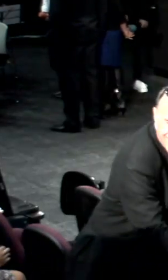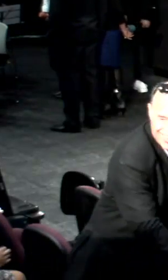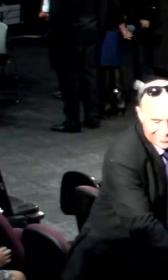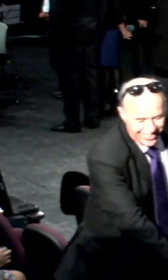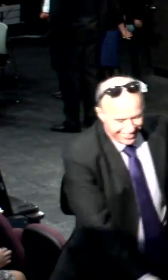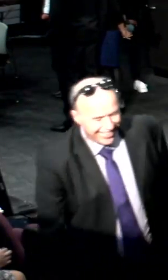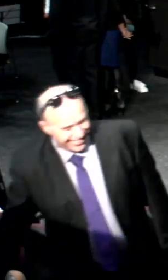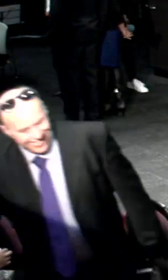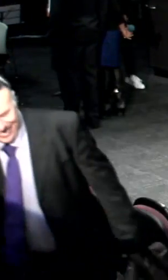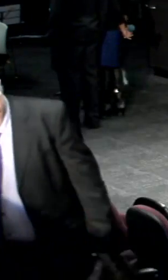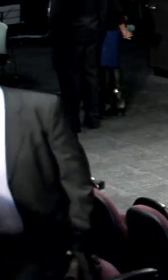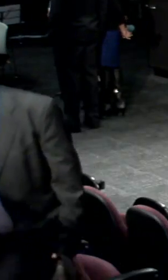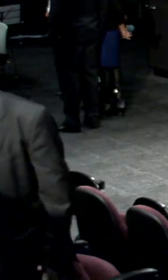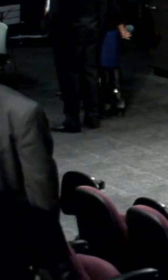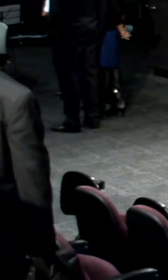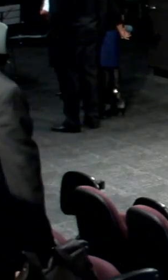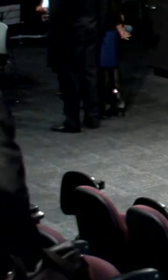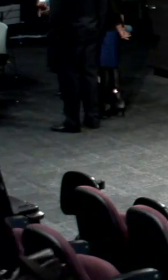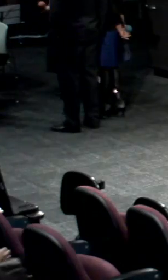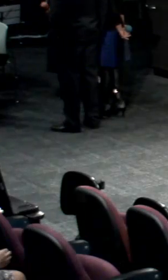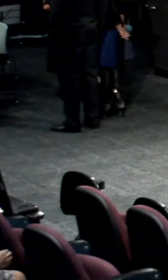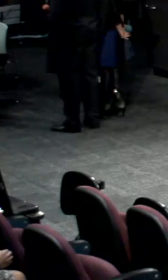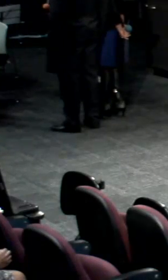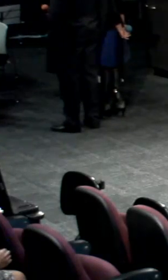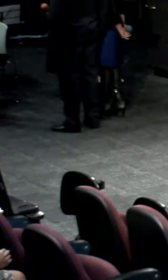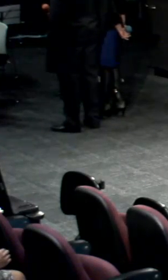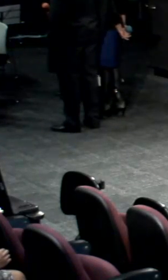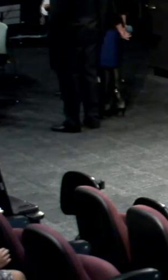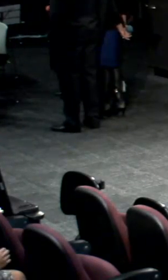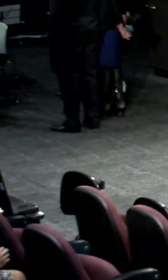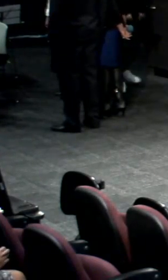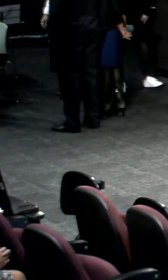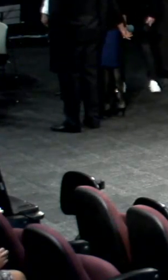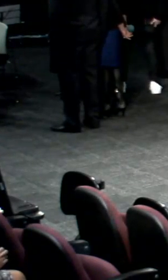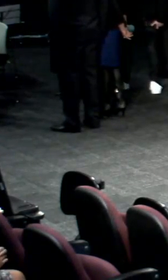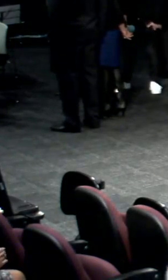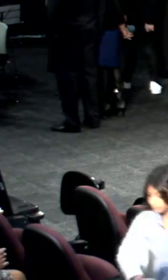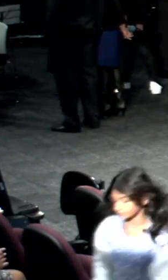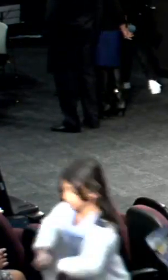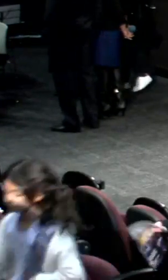Your hand is up, we know. Yours is.